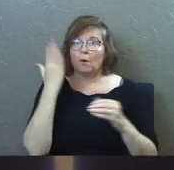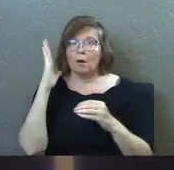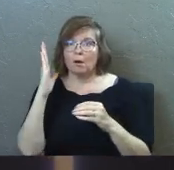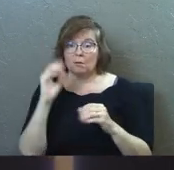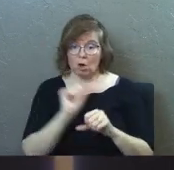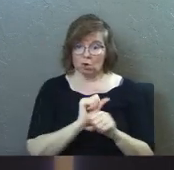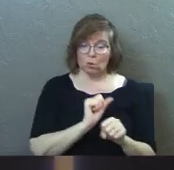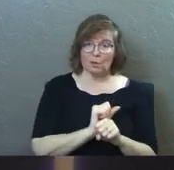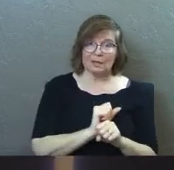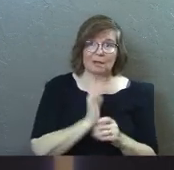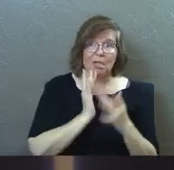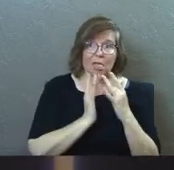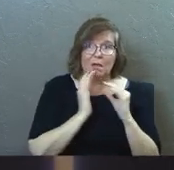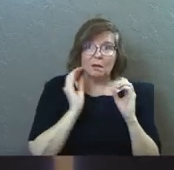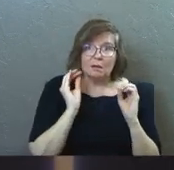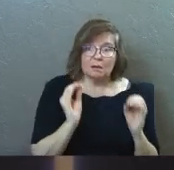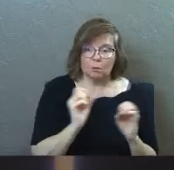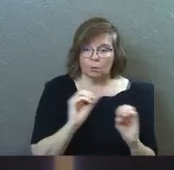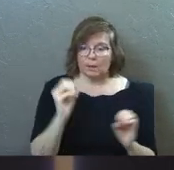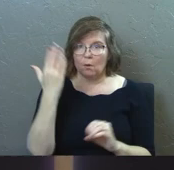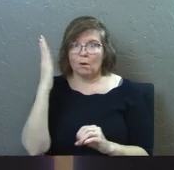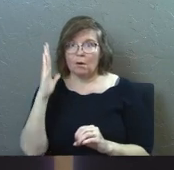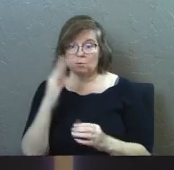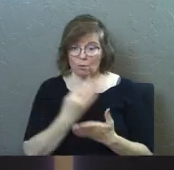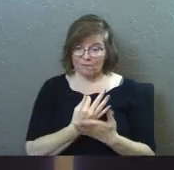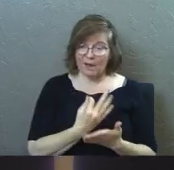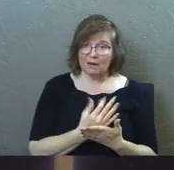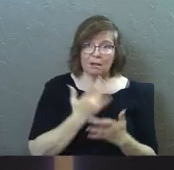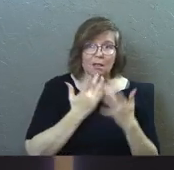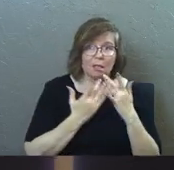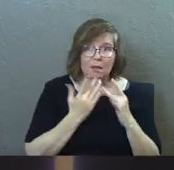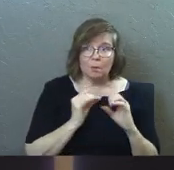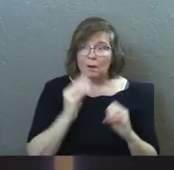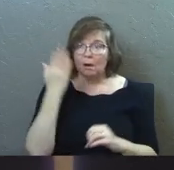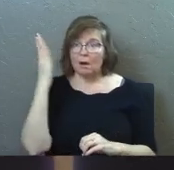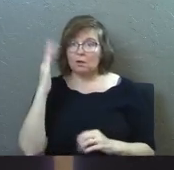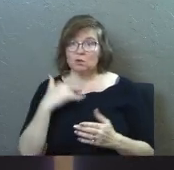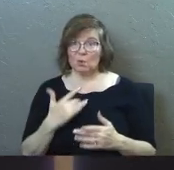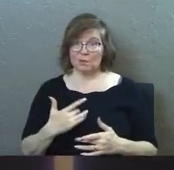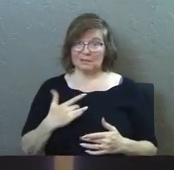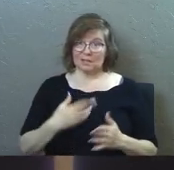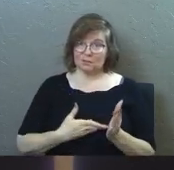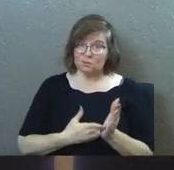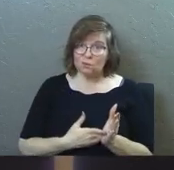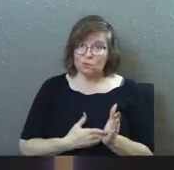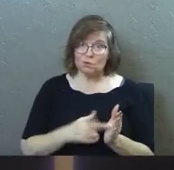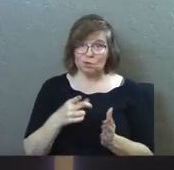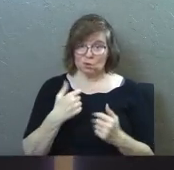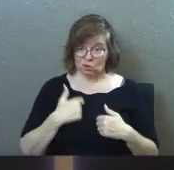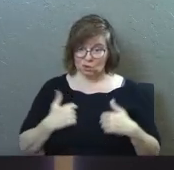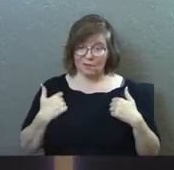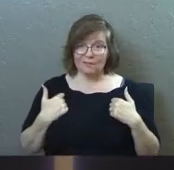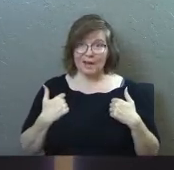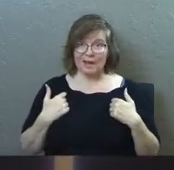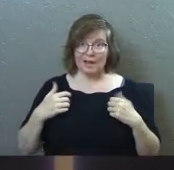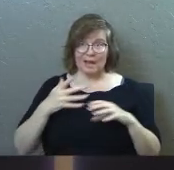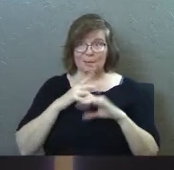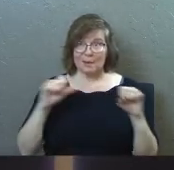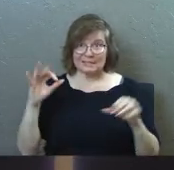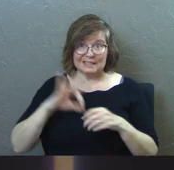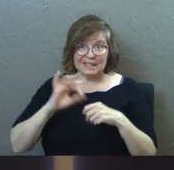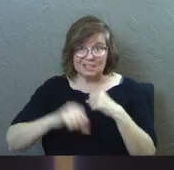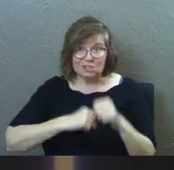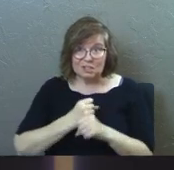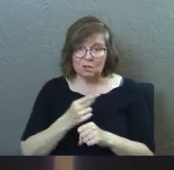career, you are helpless. Your finances, helpless. Your sense of truth, you surviving a presidential